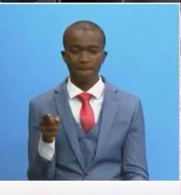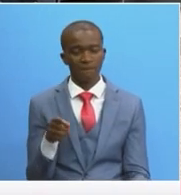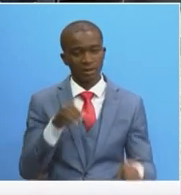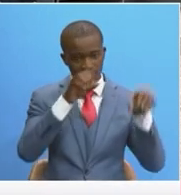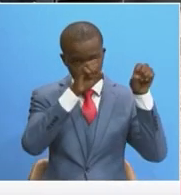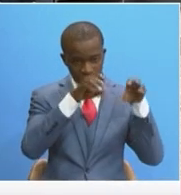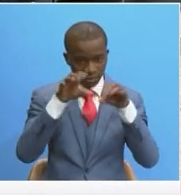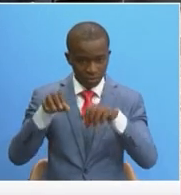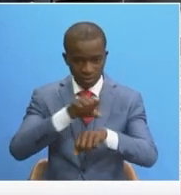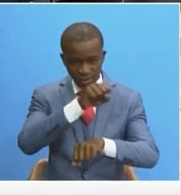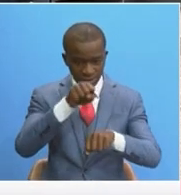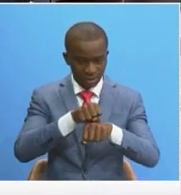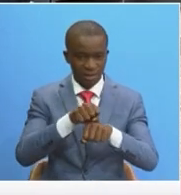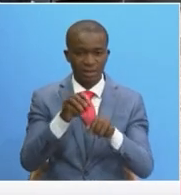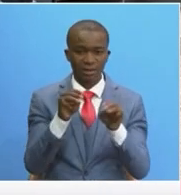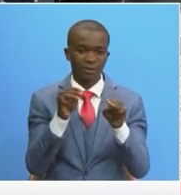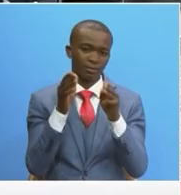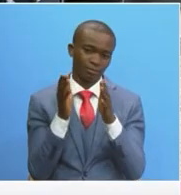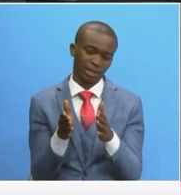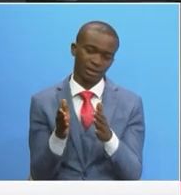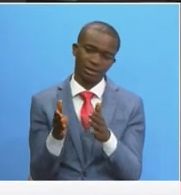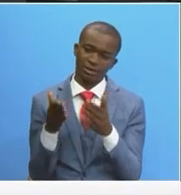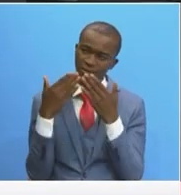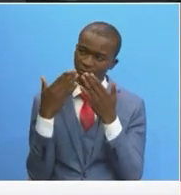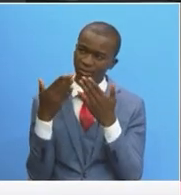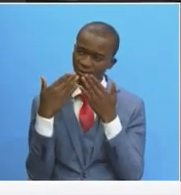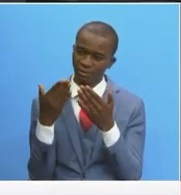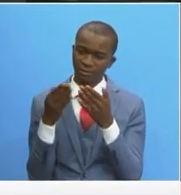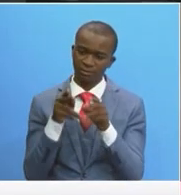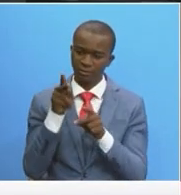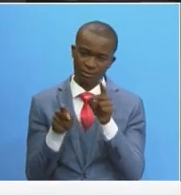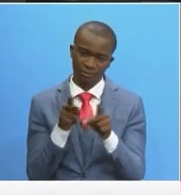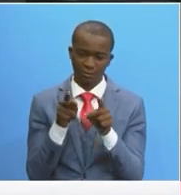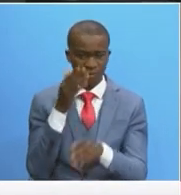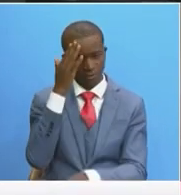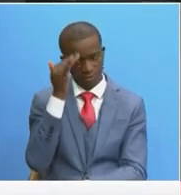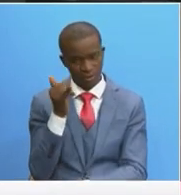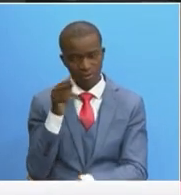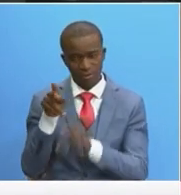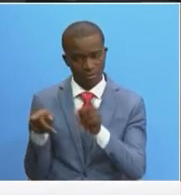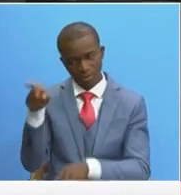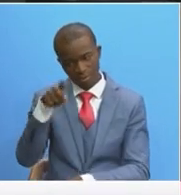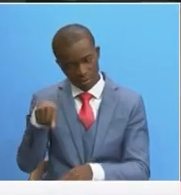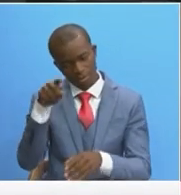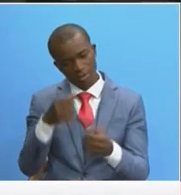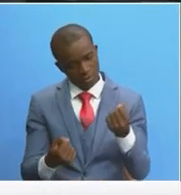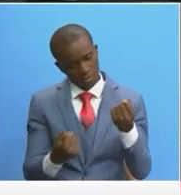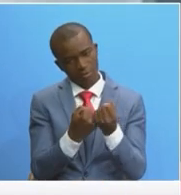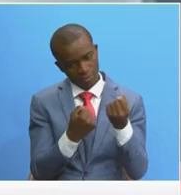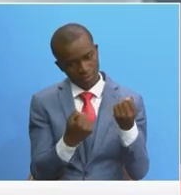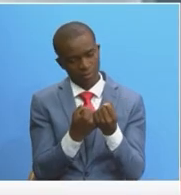Manager Security Services has thanked members of the public for their continued support in the fight against